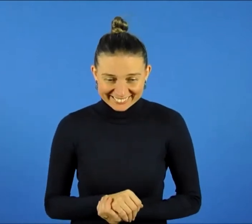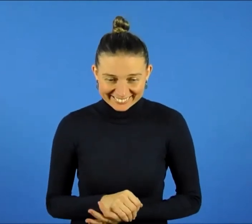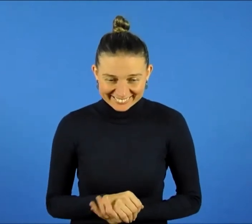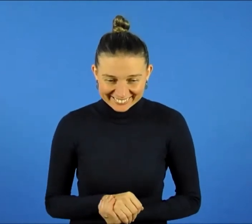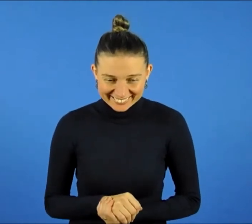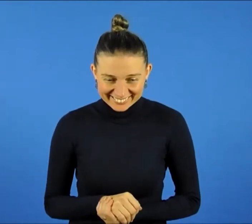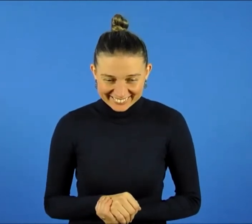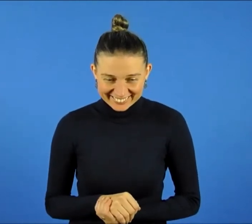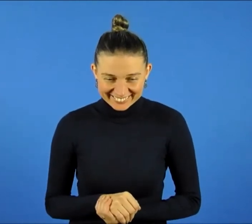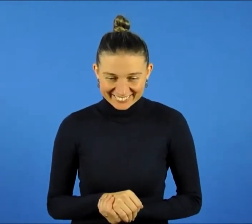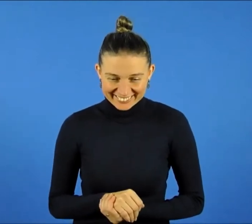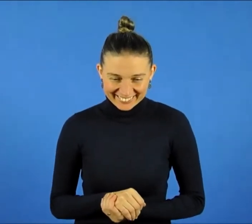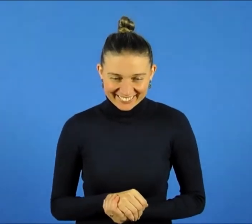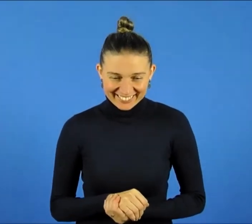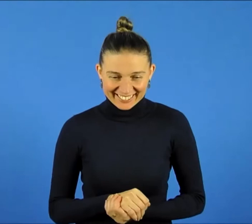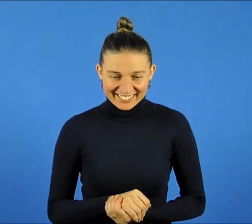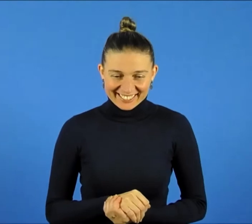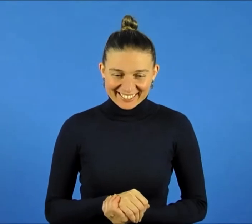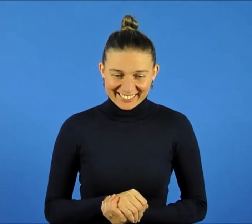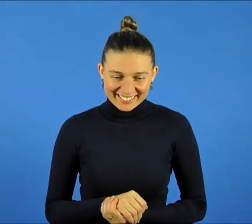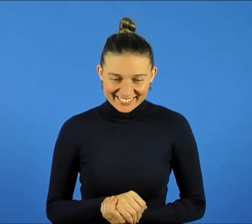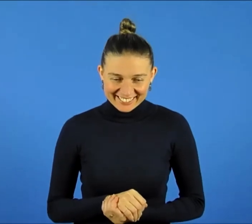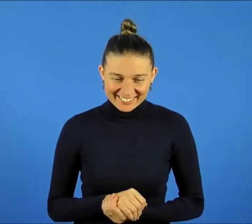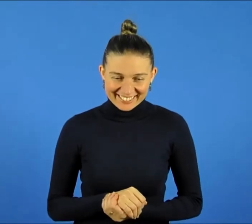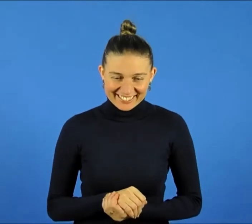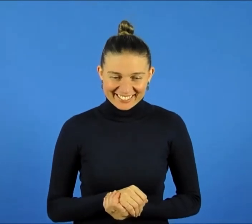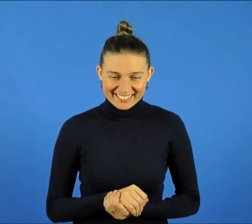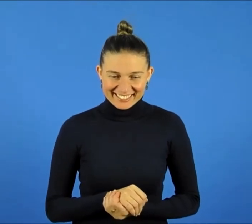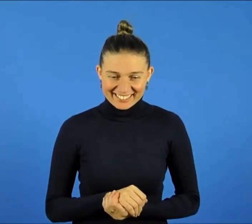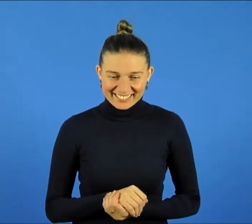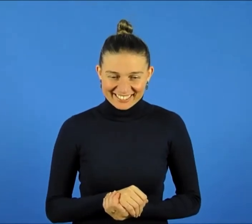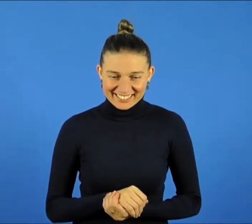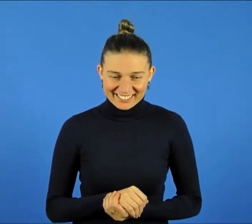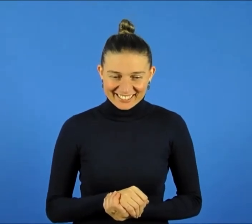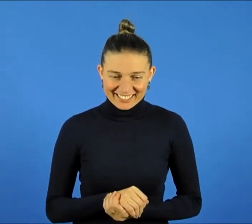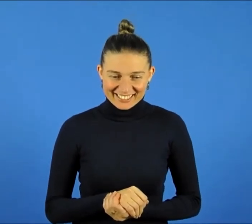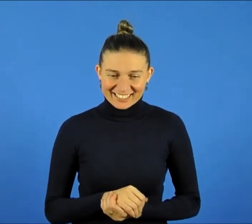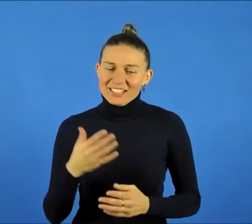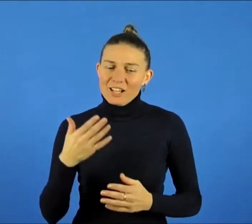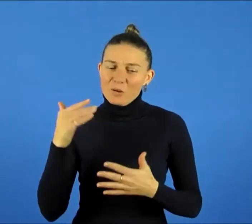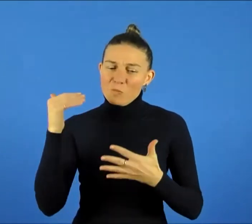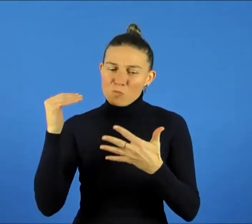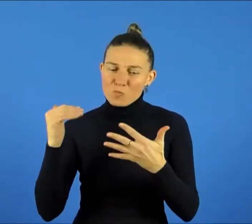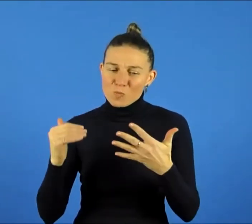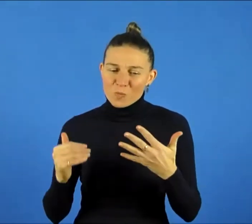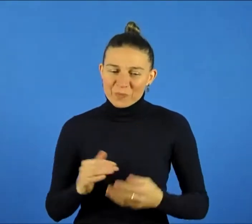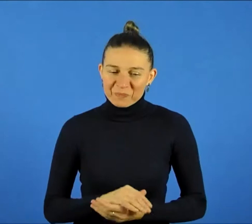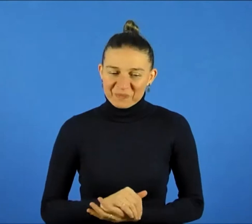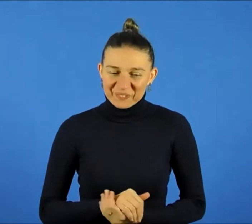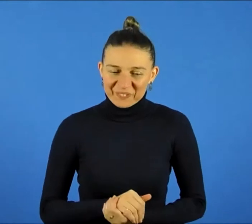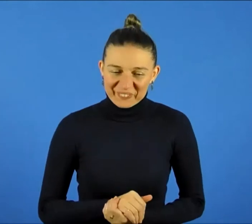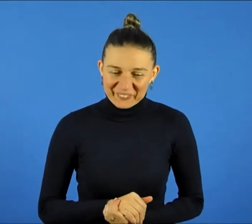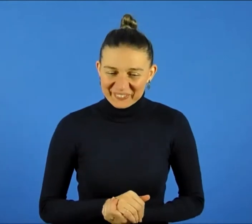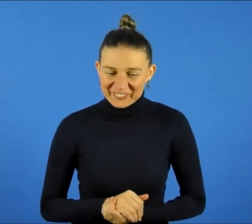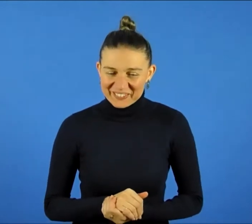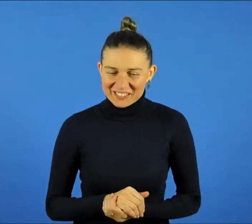Okay, we just get a message from the Zero Project that we are back online. So, Michelle,